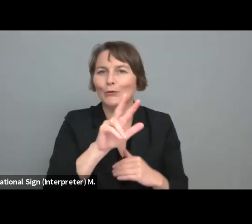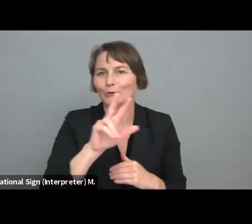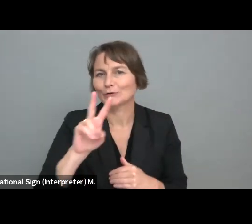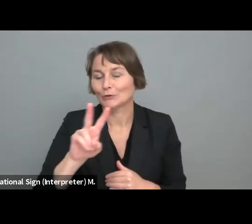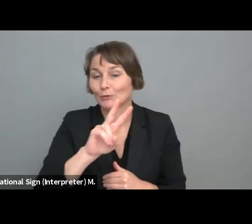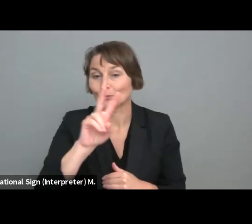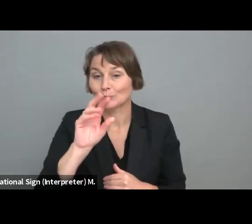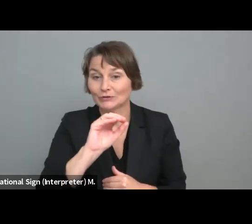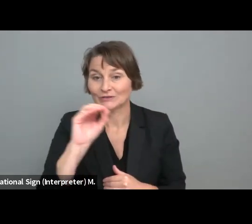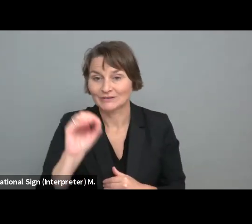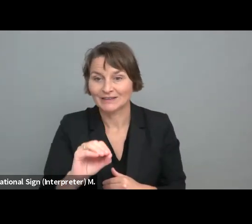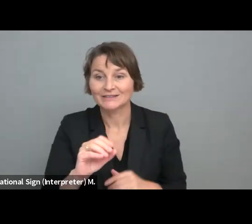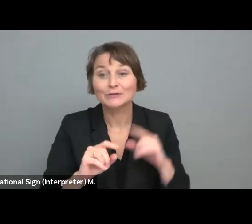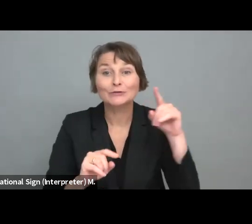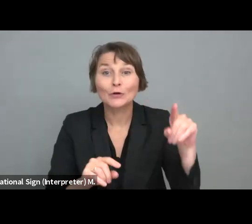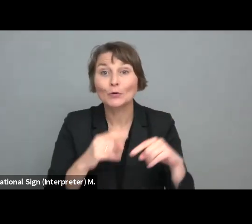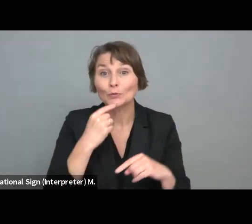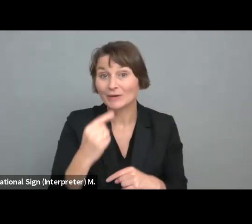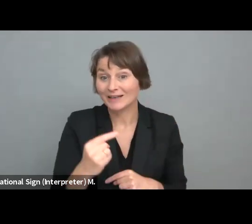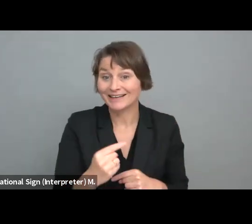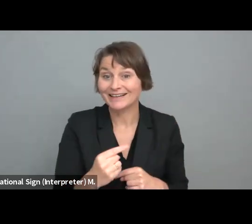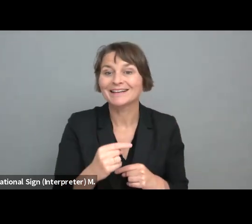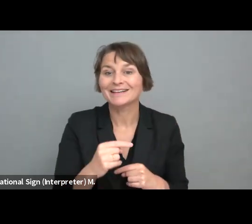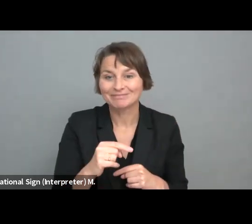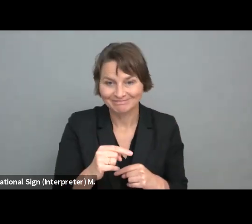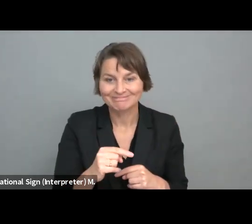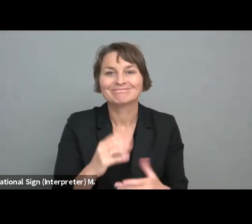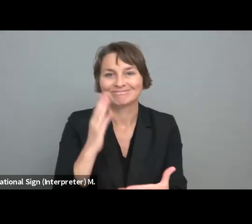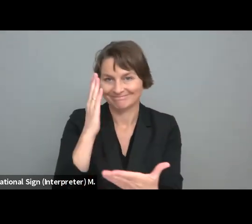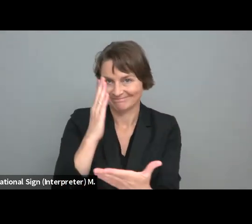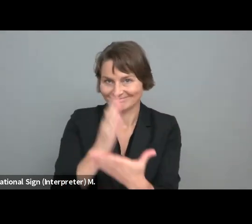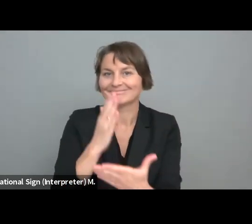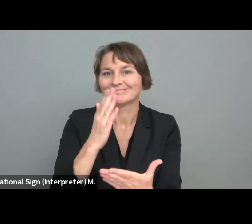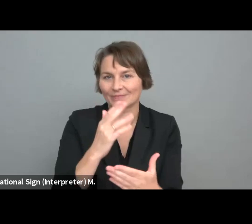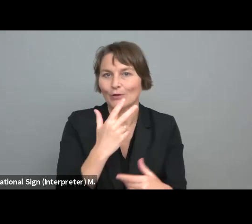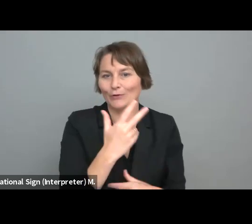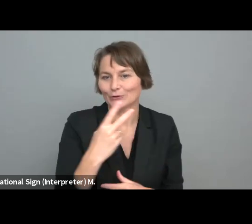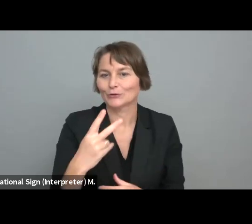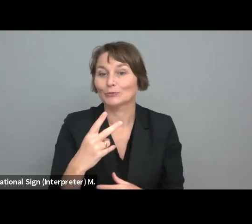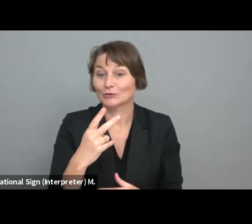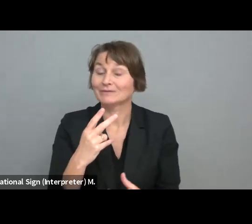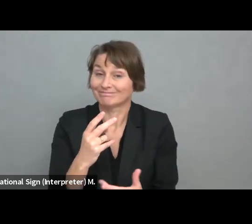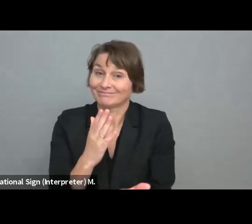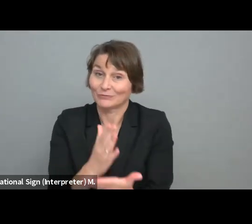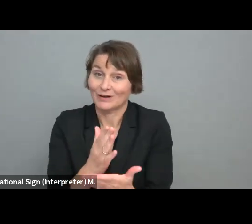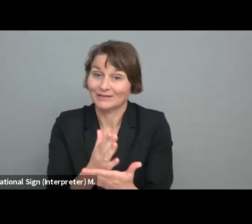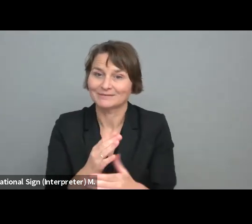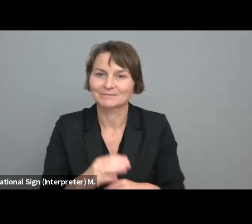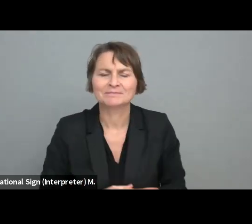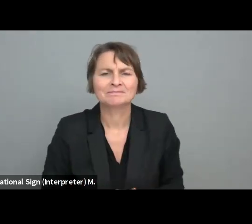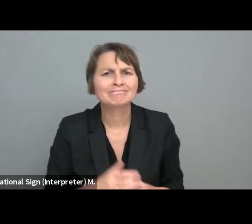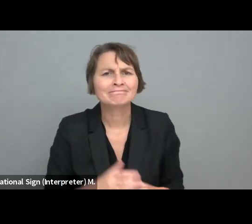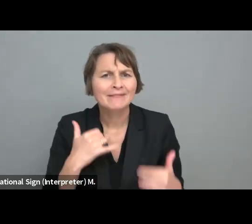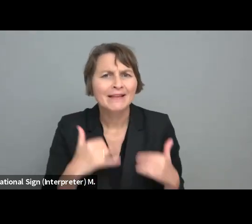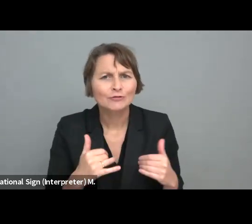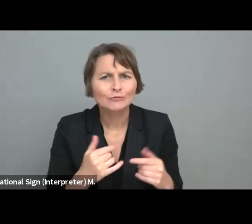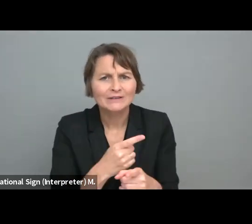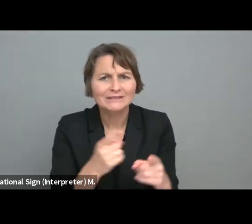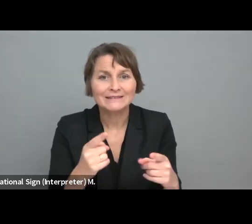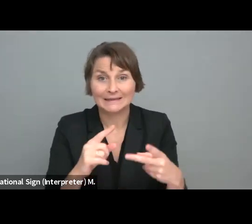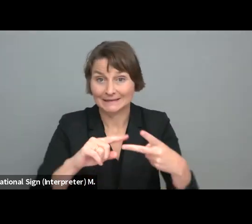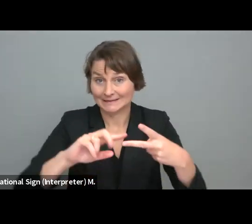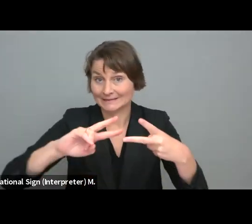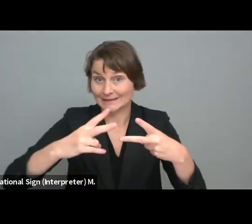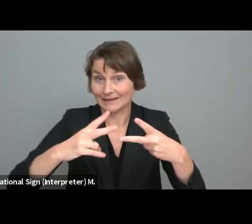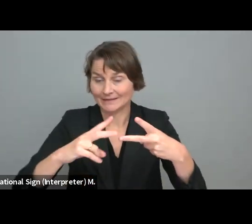2/3, the 62% is actually on the mark. Now, here's an interesting question. Has any country closed the gender